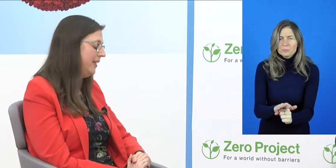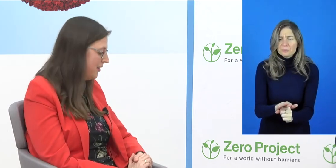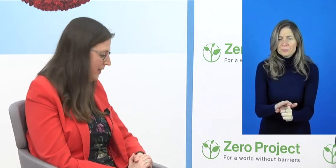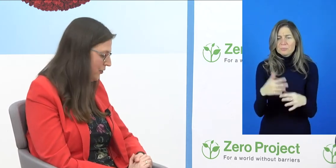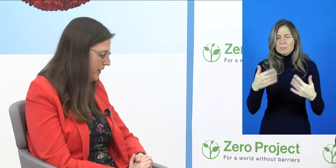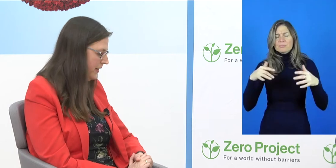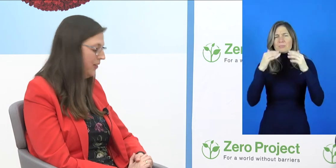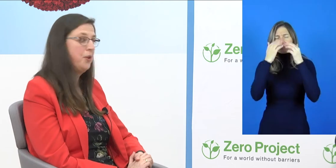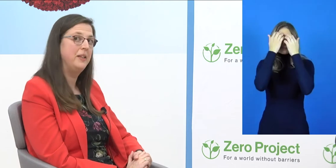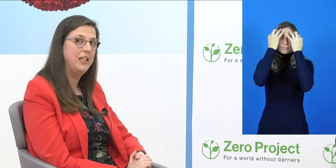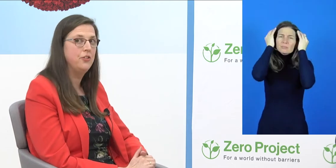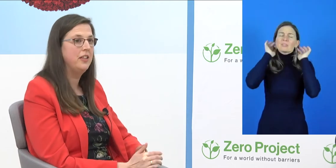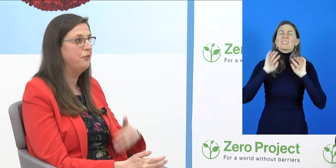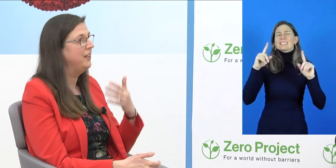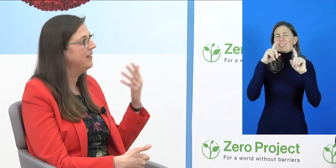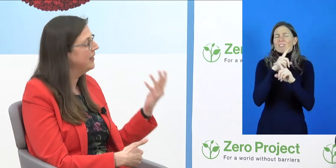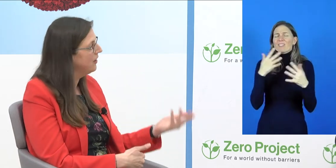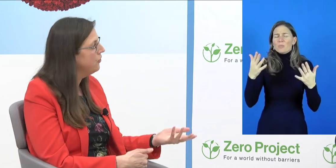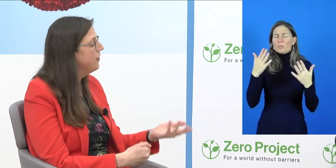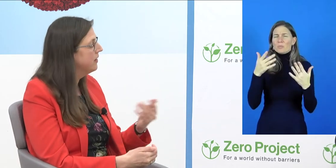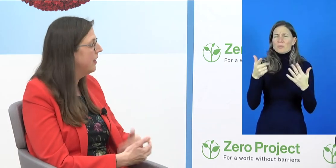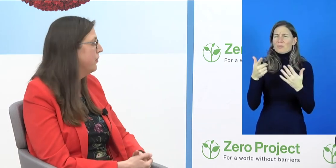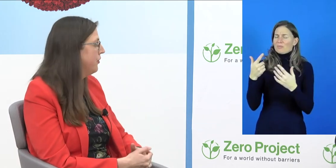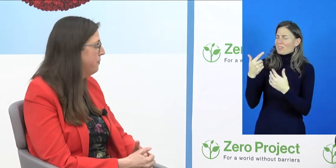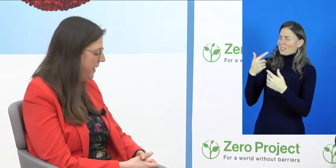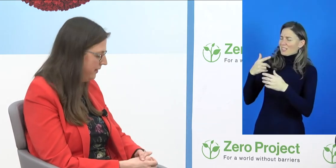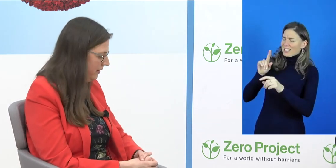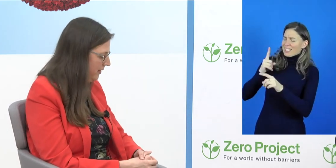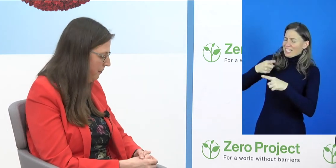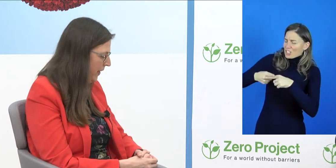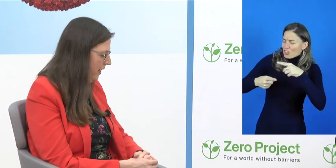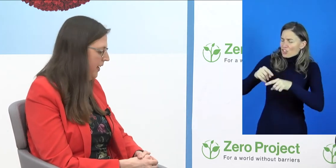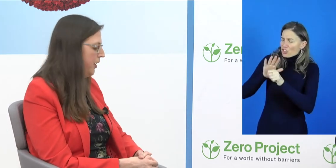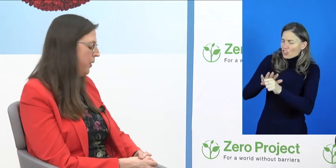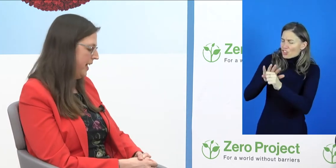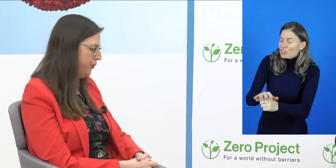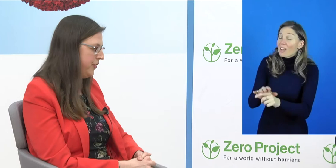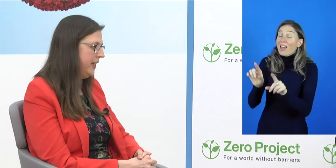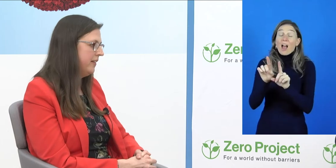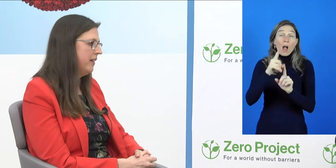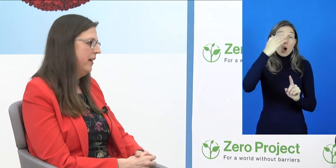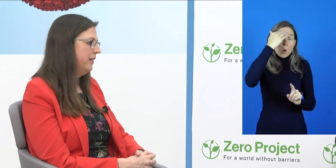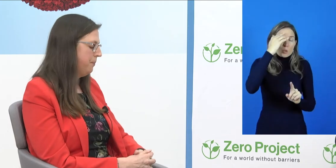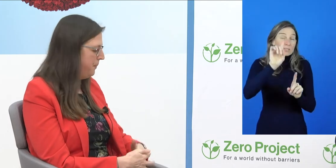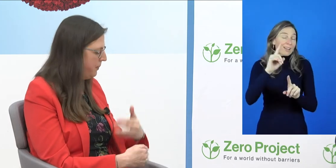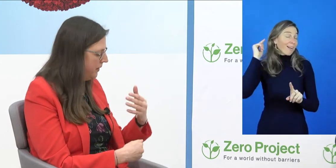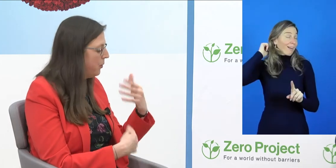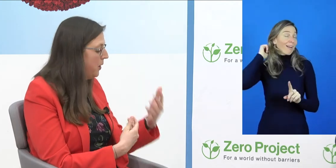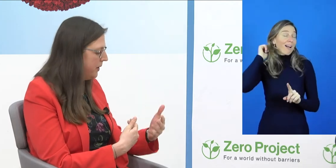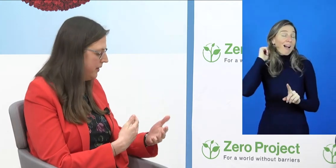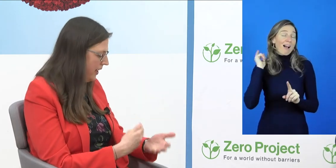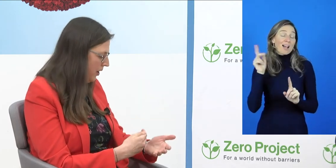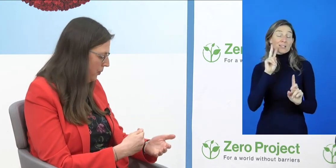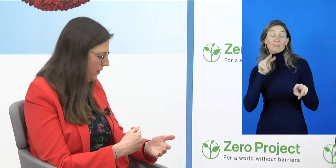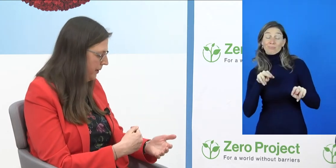facing intersectional discrimination. They're facing conscious and unconscious biases. And what I have to say that the people, the